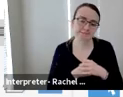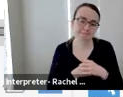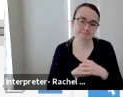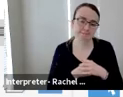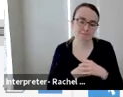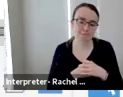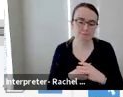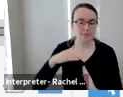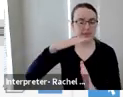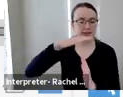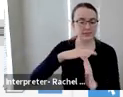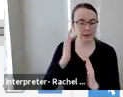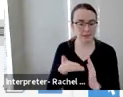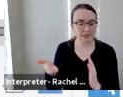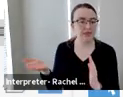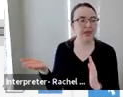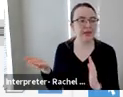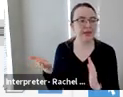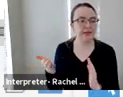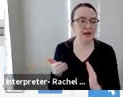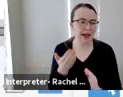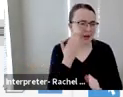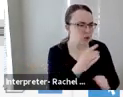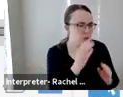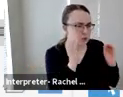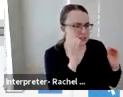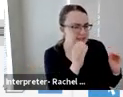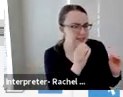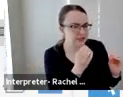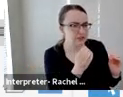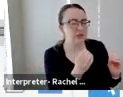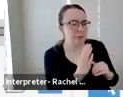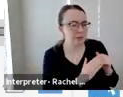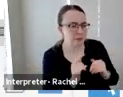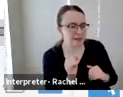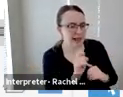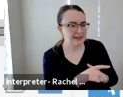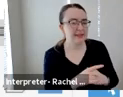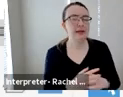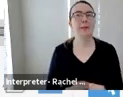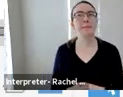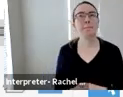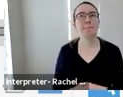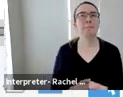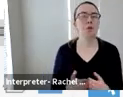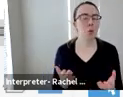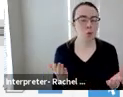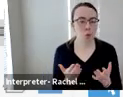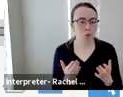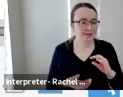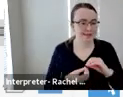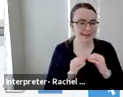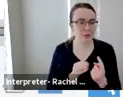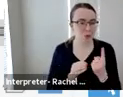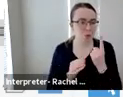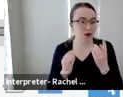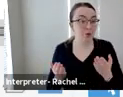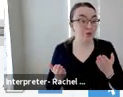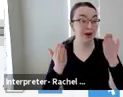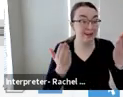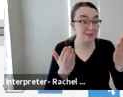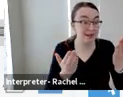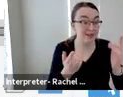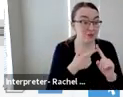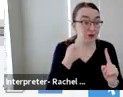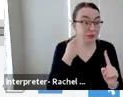number one thing, and you've taught too, so I'm comfortable asking this question. So what is the number one recommendation you have